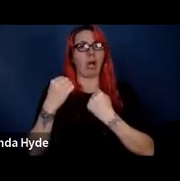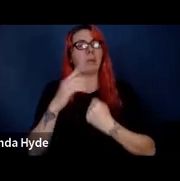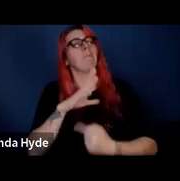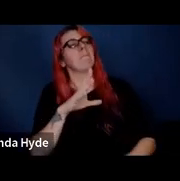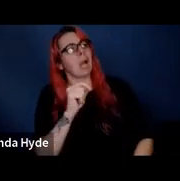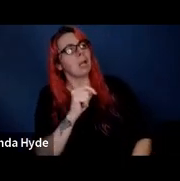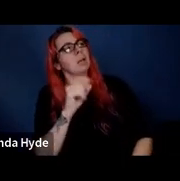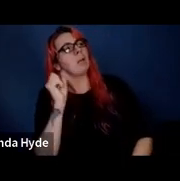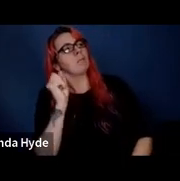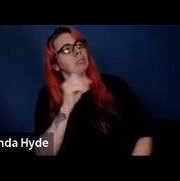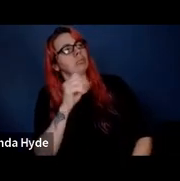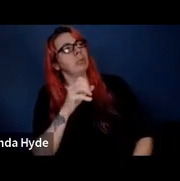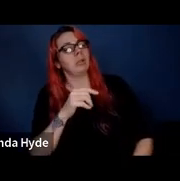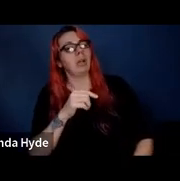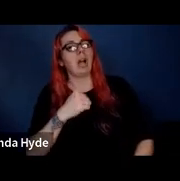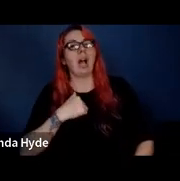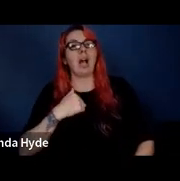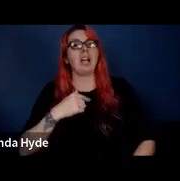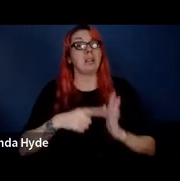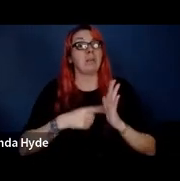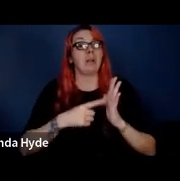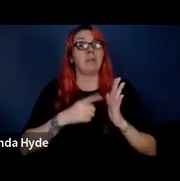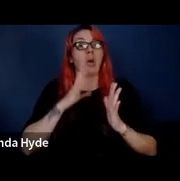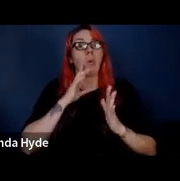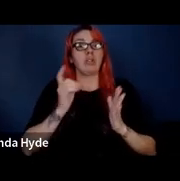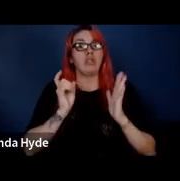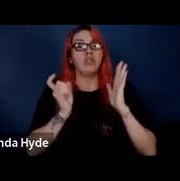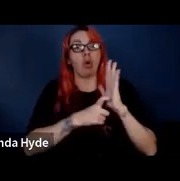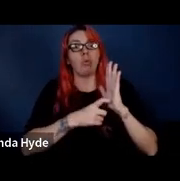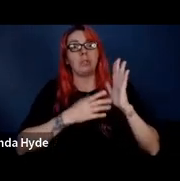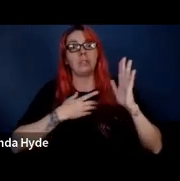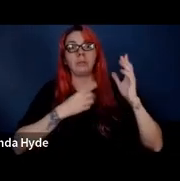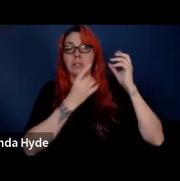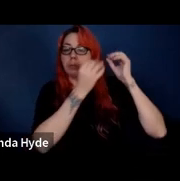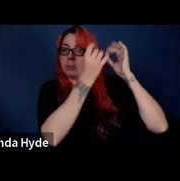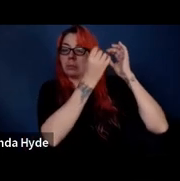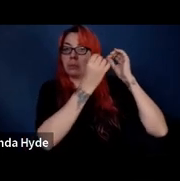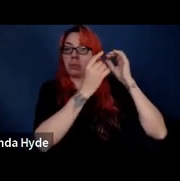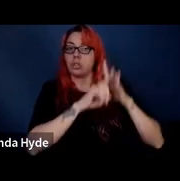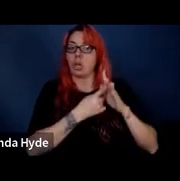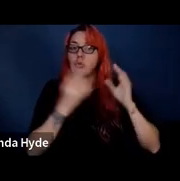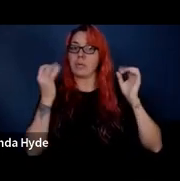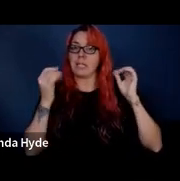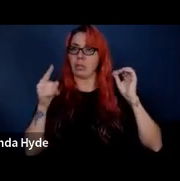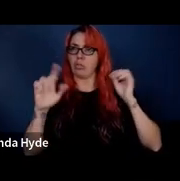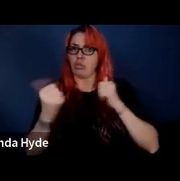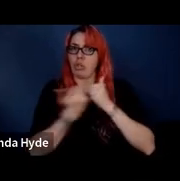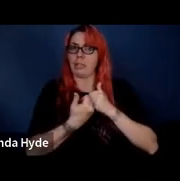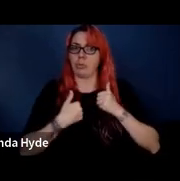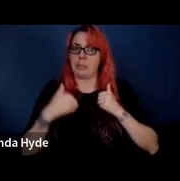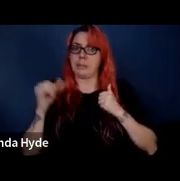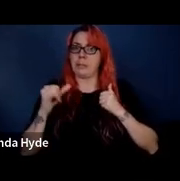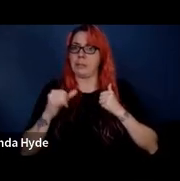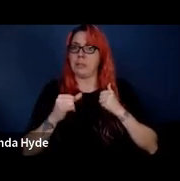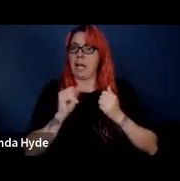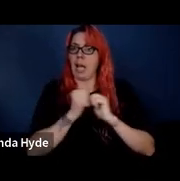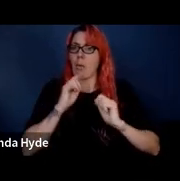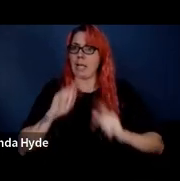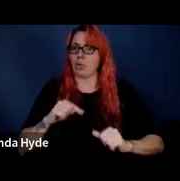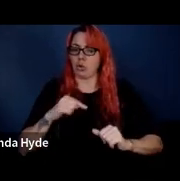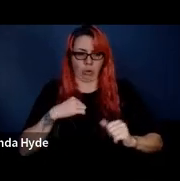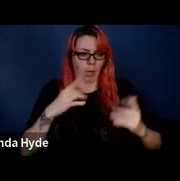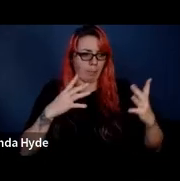I would agree with what the person wrote. Is that making sense to the questioner, person who asked the